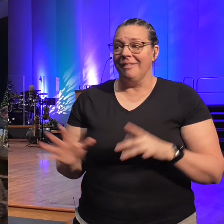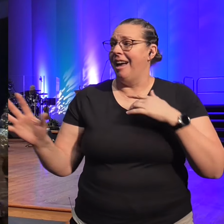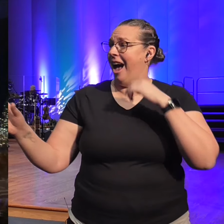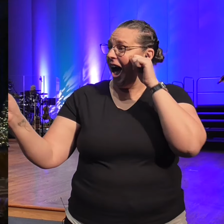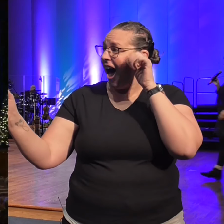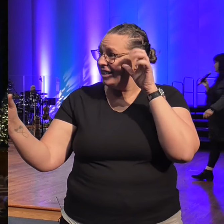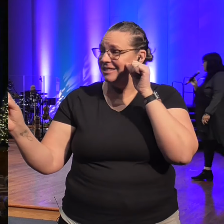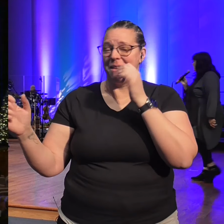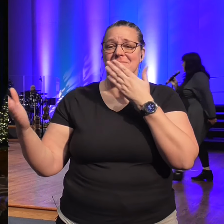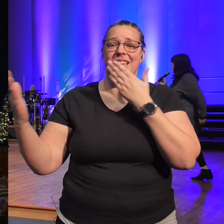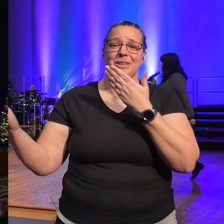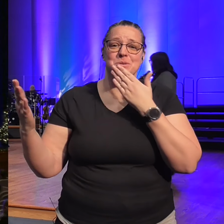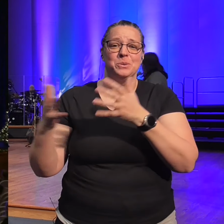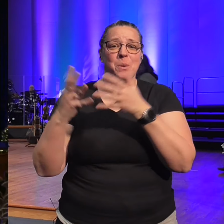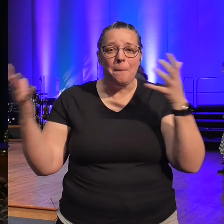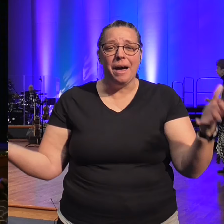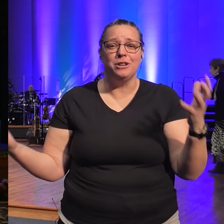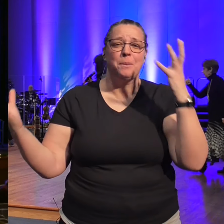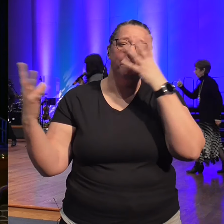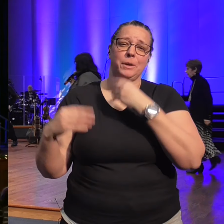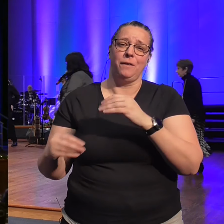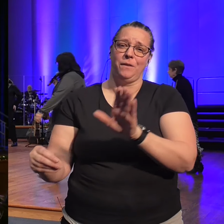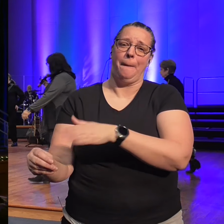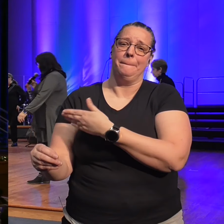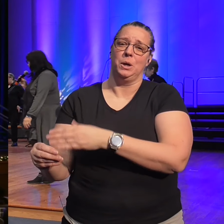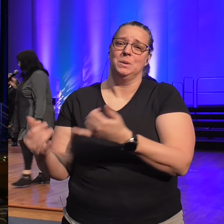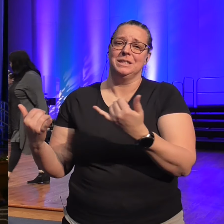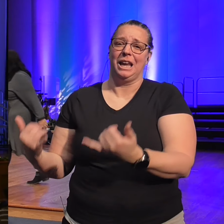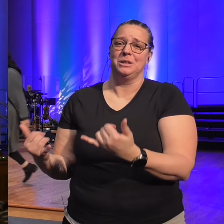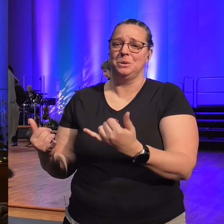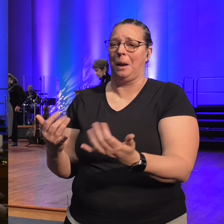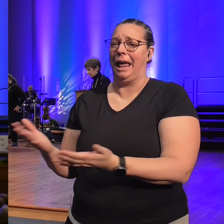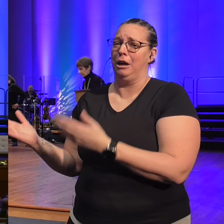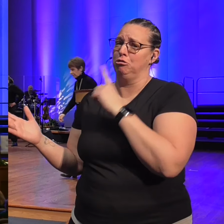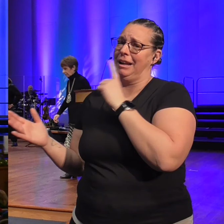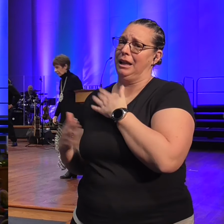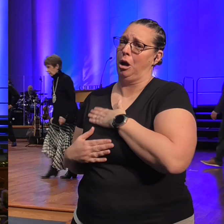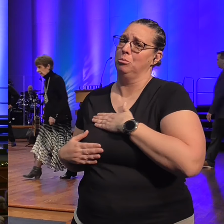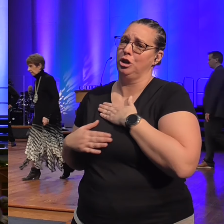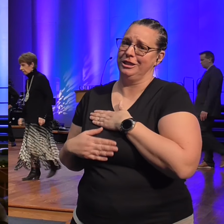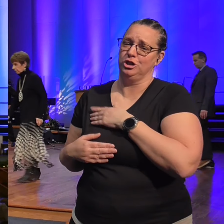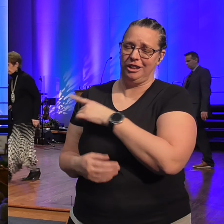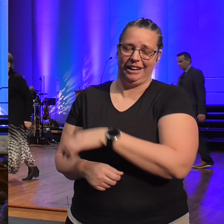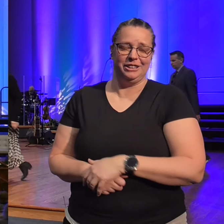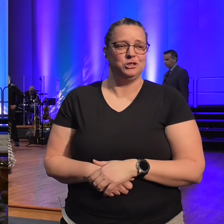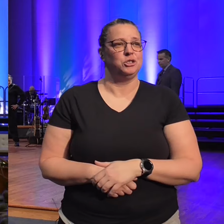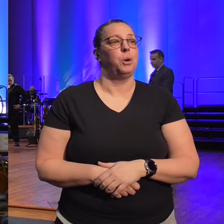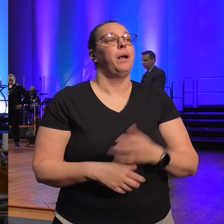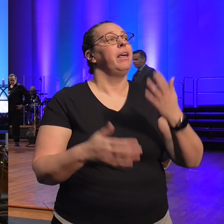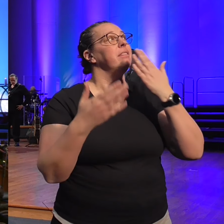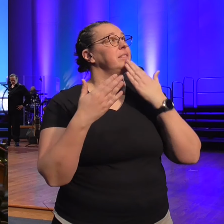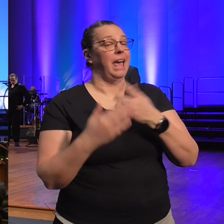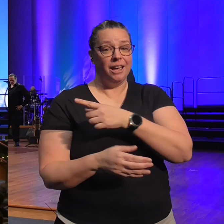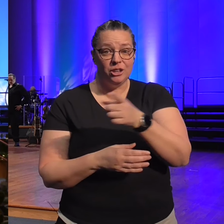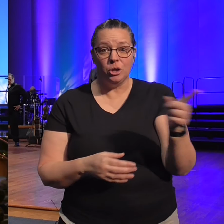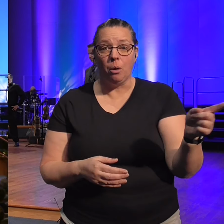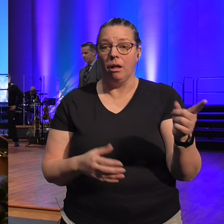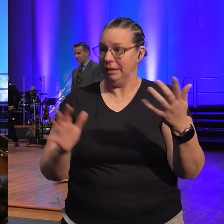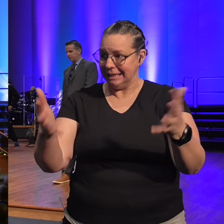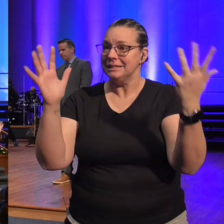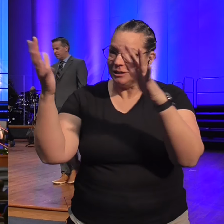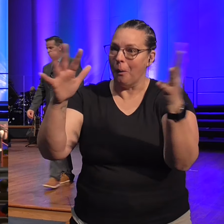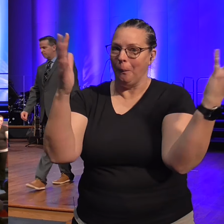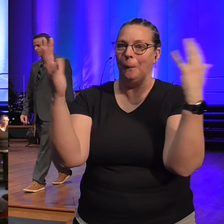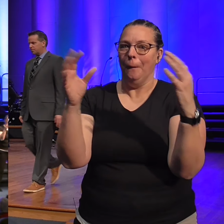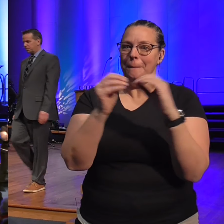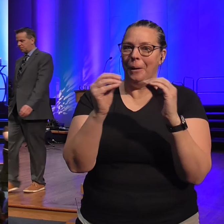Awesome. Thank you. Thank you so much. Beautiful music today, gentlemen. We really appreciate you all. And thank you all for being here. Yes, we can